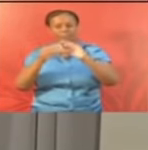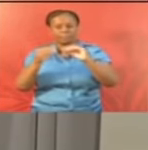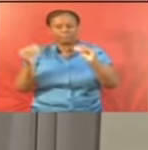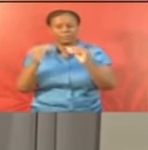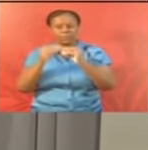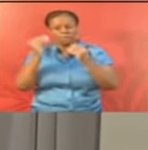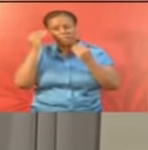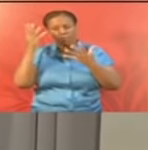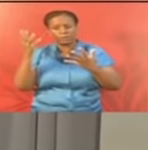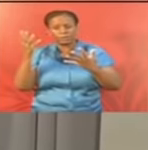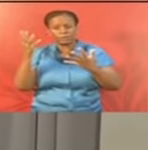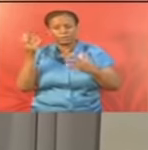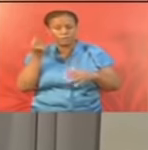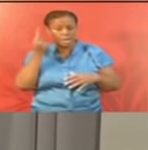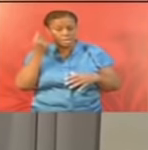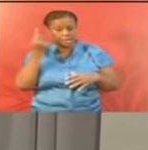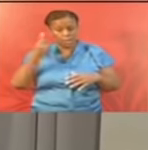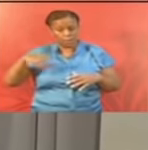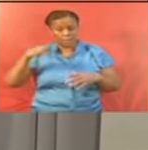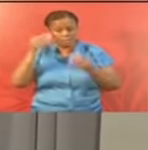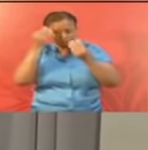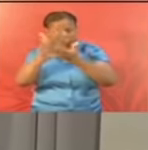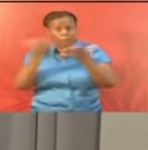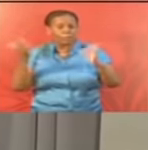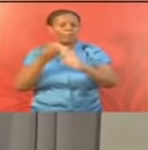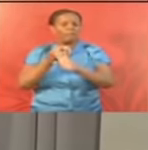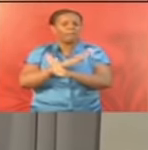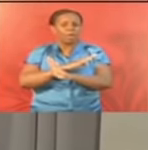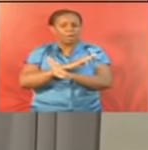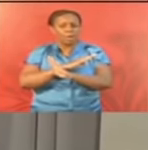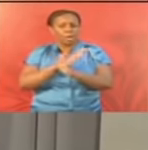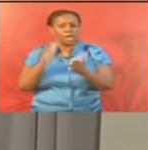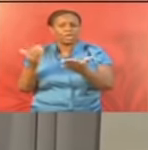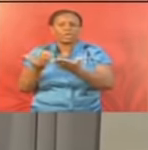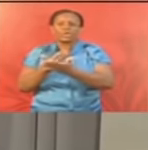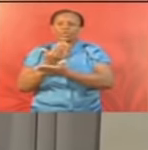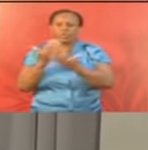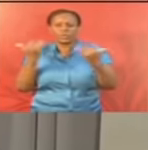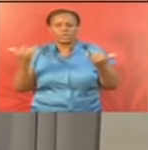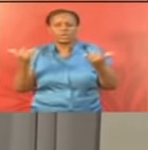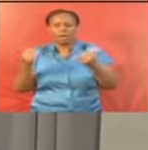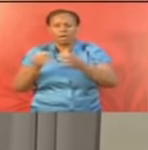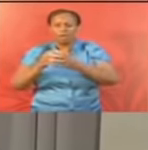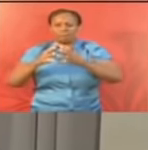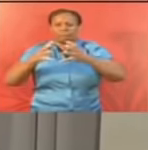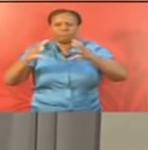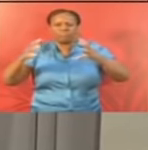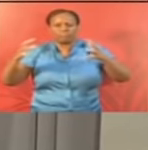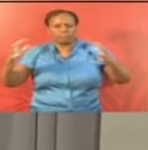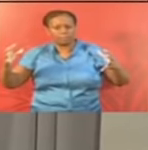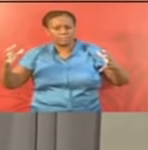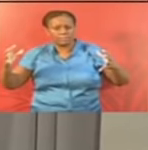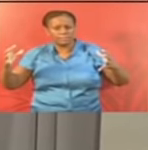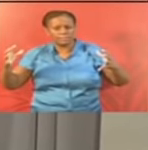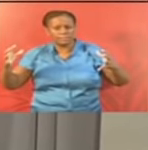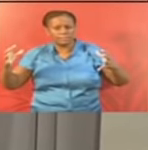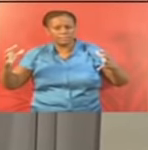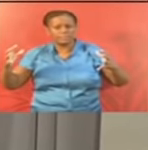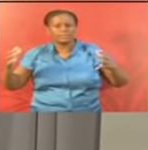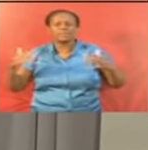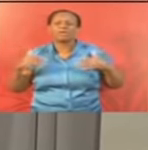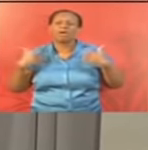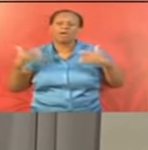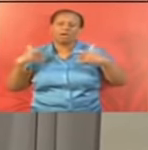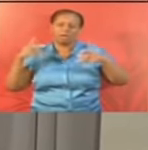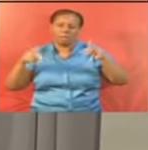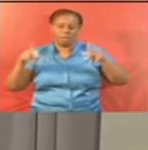new demographic that is driving this second wave is in fact the young people. And coming